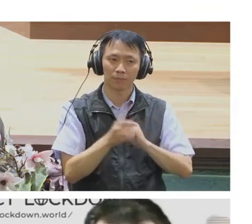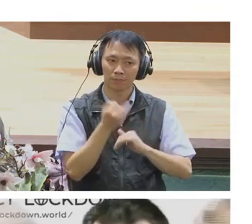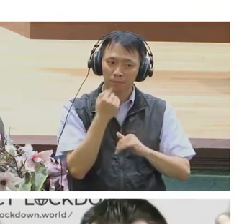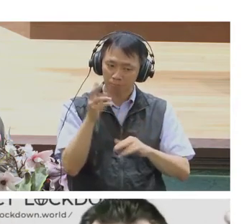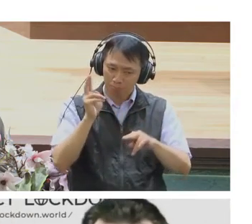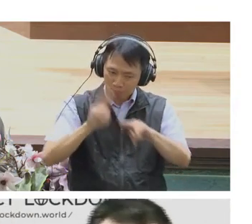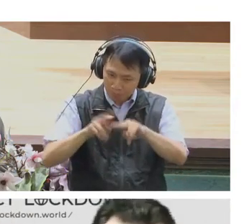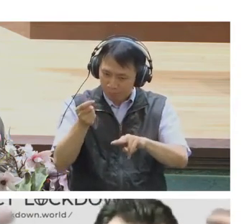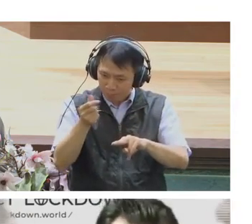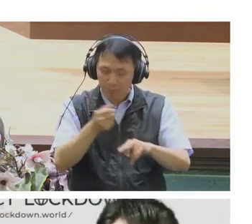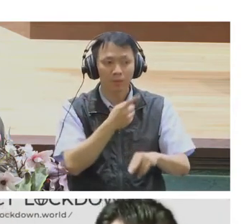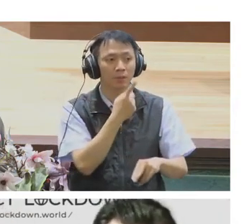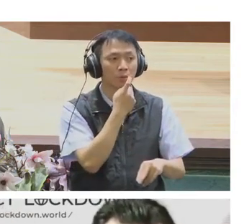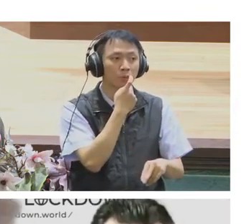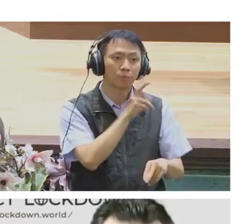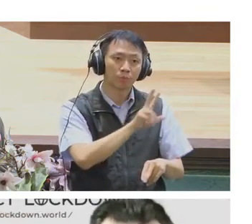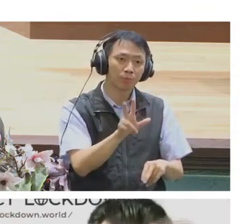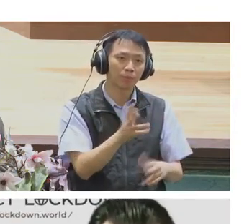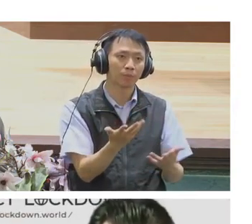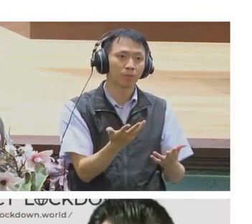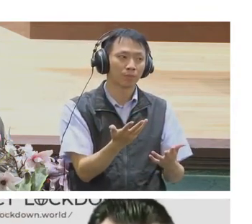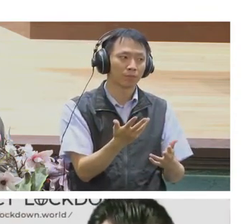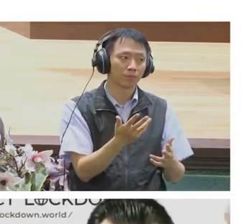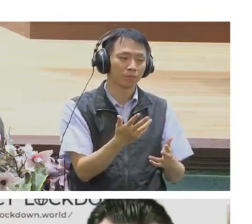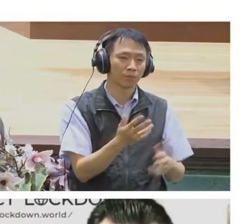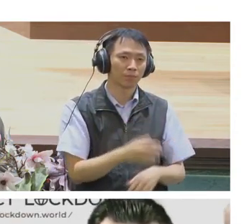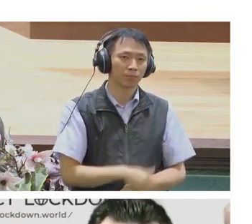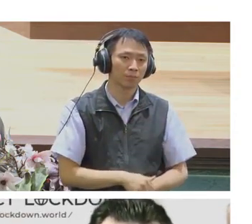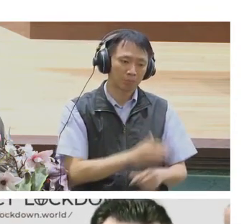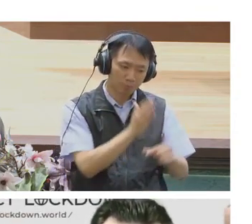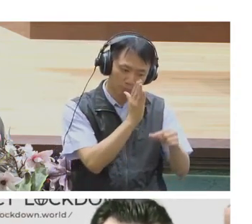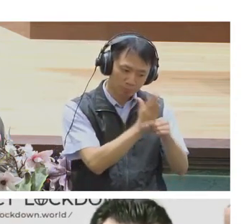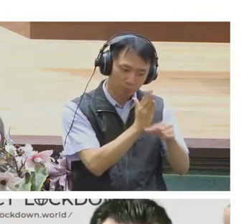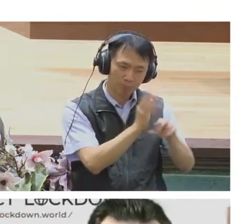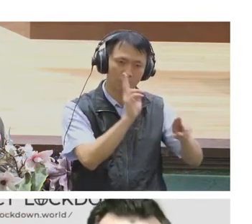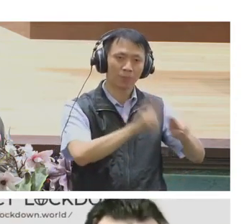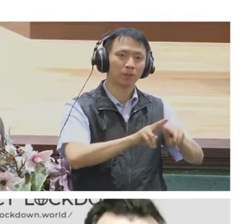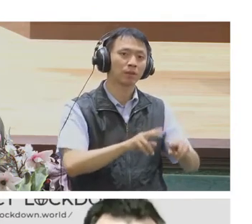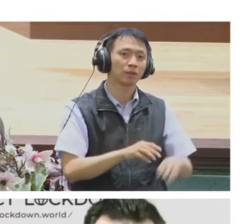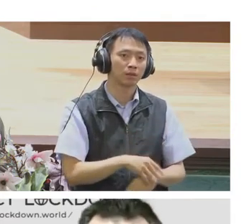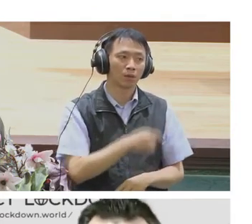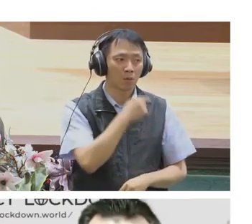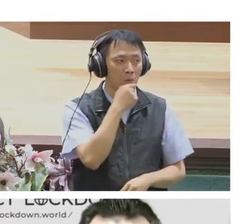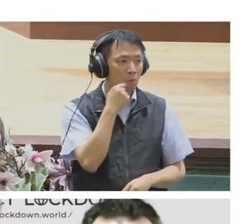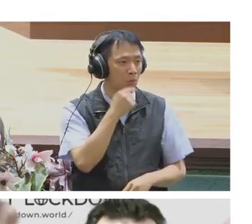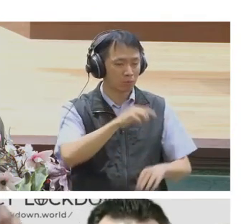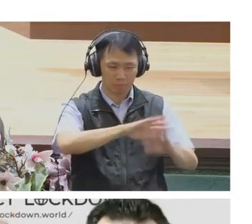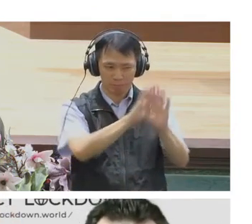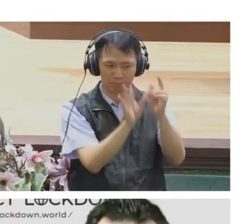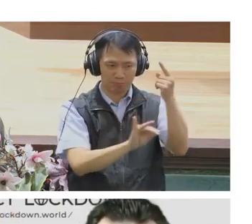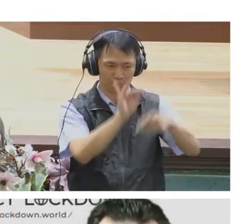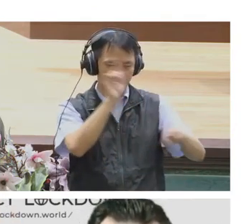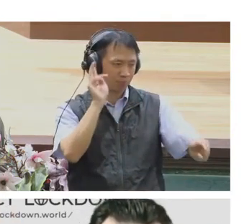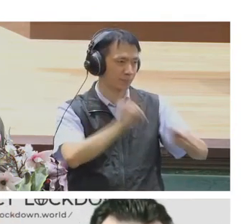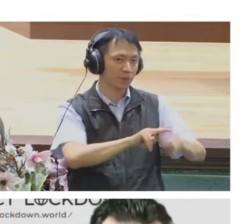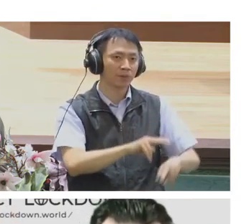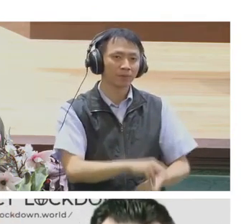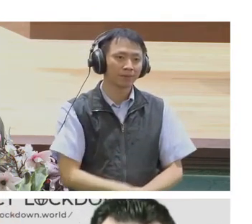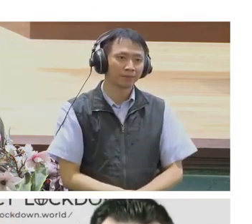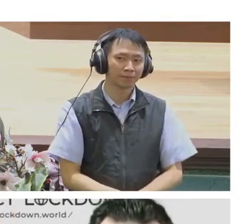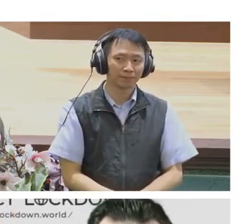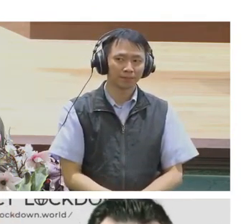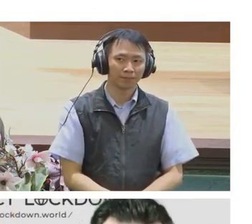there are no lockdowns. And when it's red, it means the whole country is locked down. And there were red countries throughout the history of the